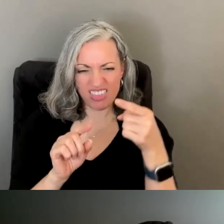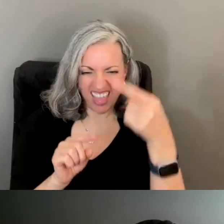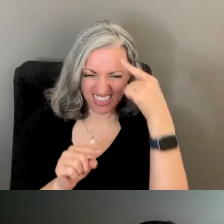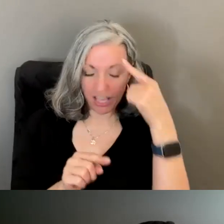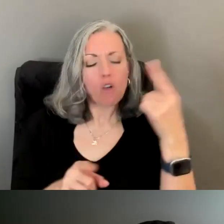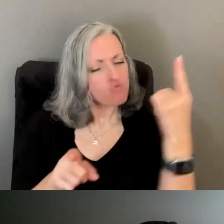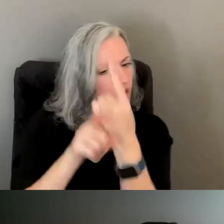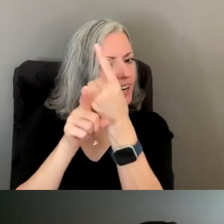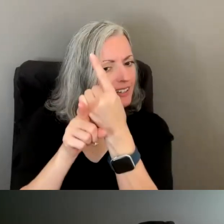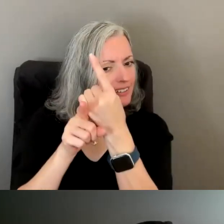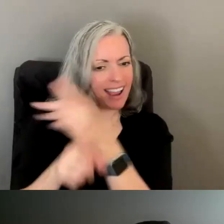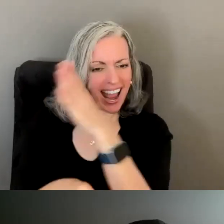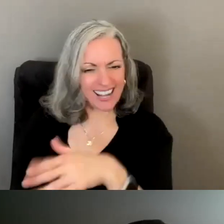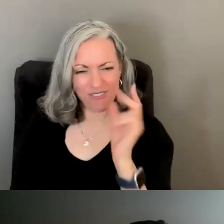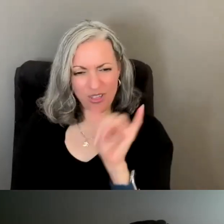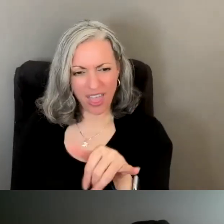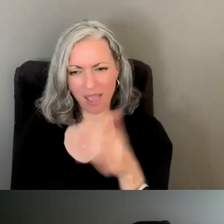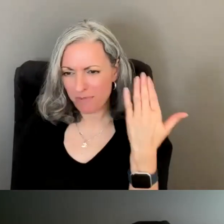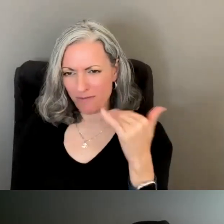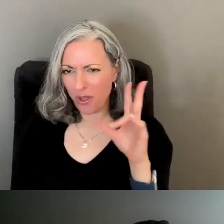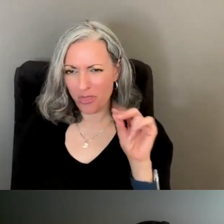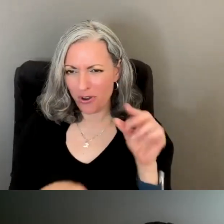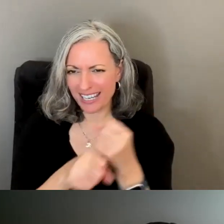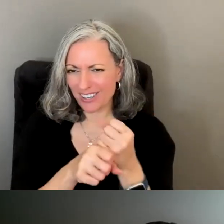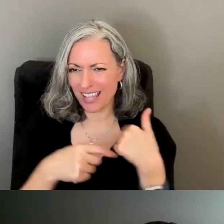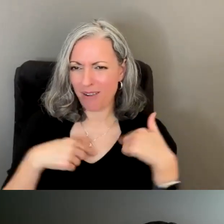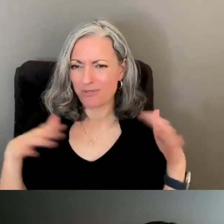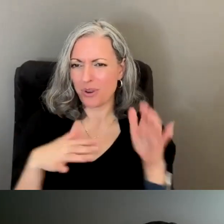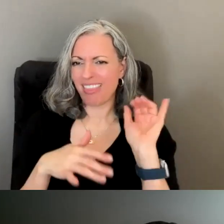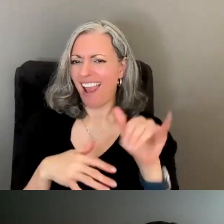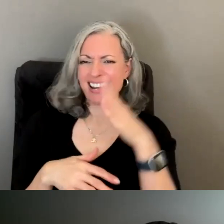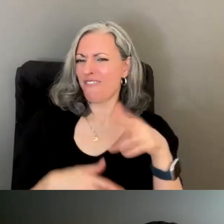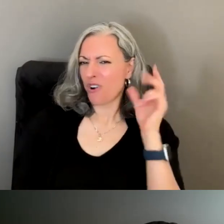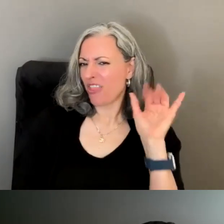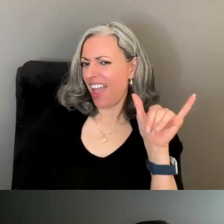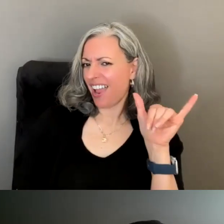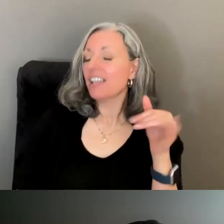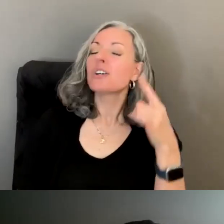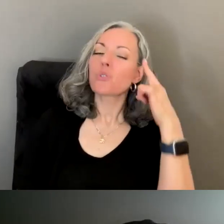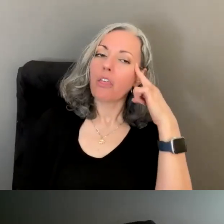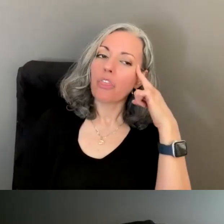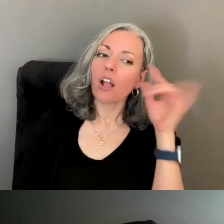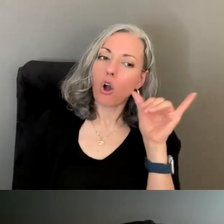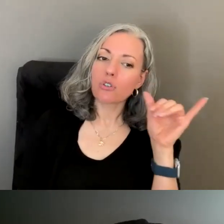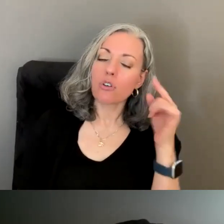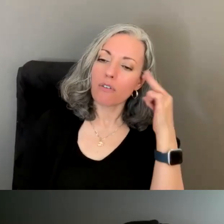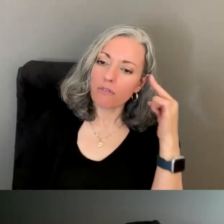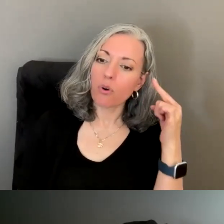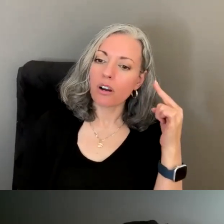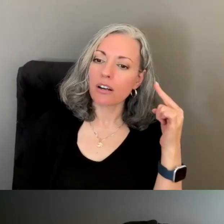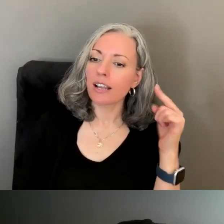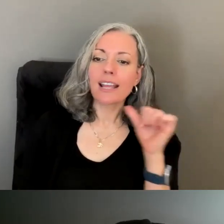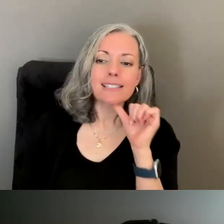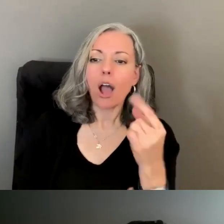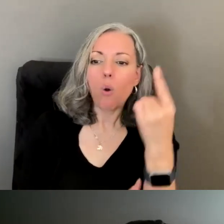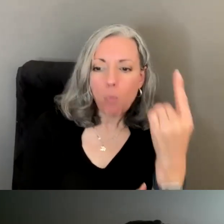And I said, I've never heard that in my 30 years of doing that. And so I do think, and also for like the Latinx community, it's not